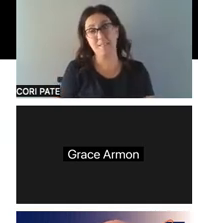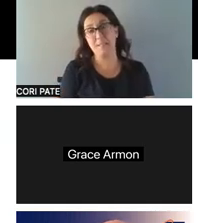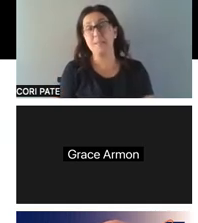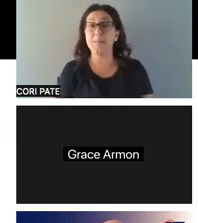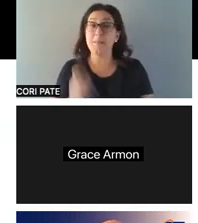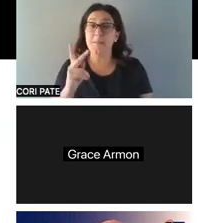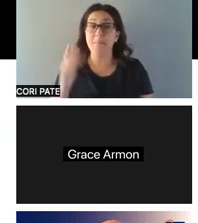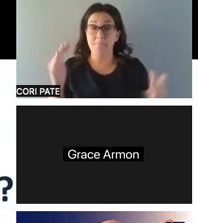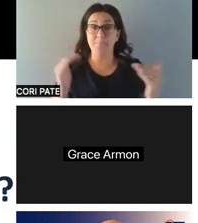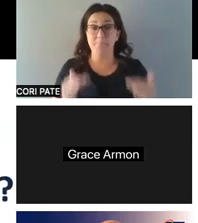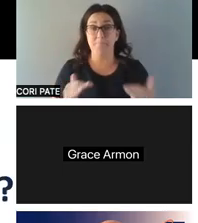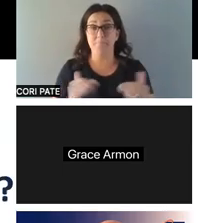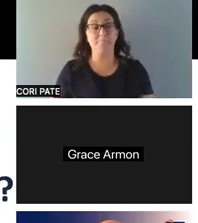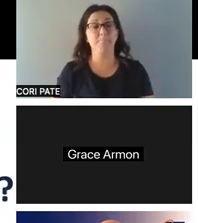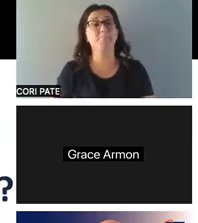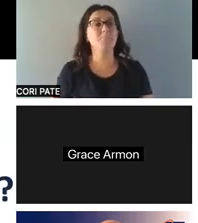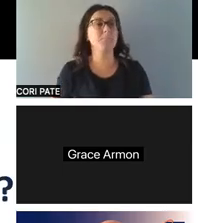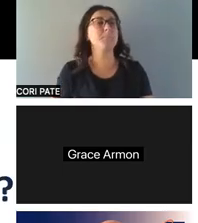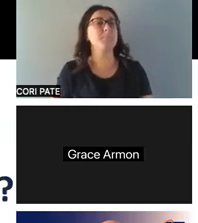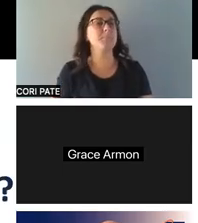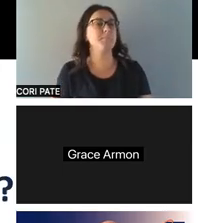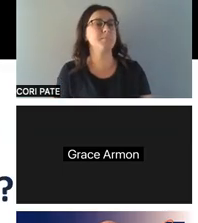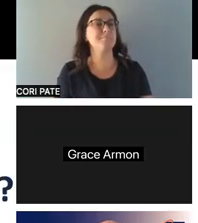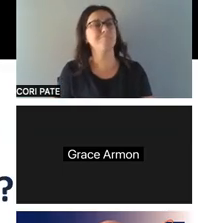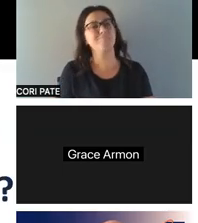okay, we can move to the next slide.